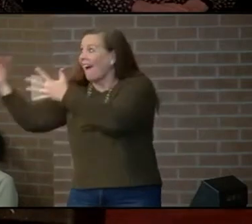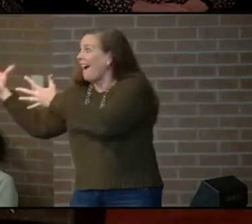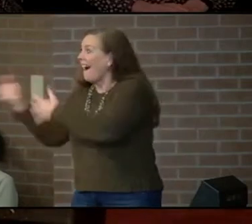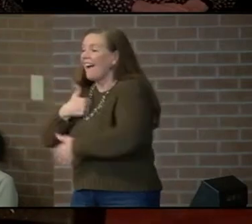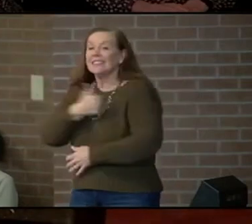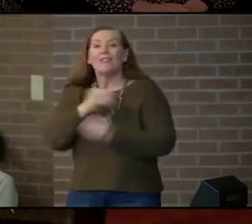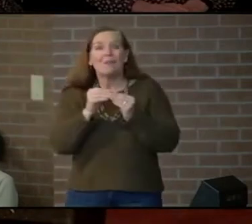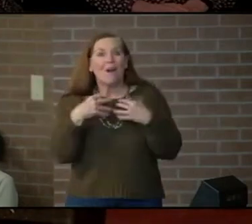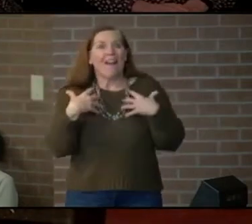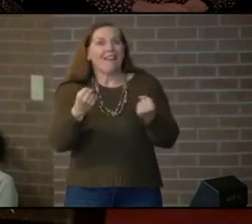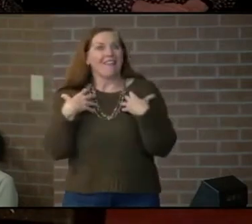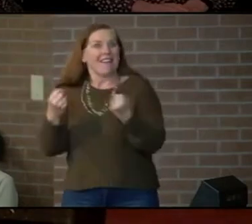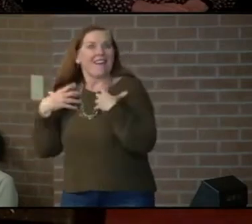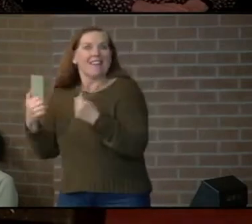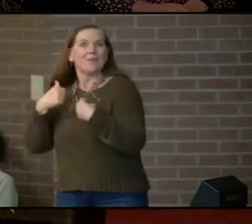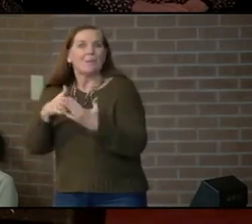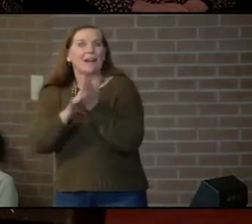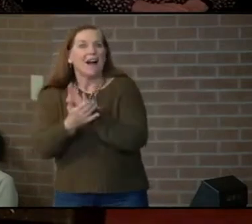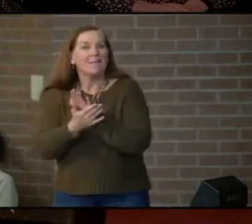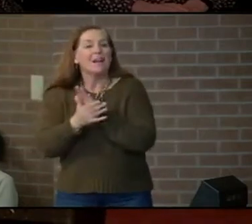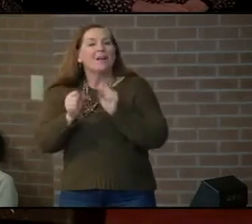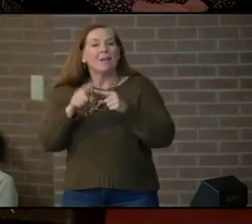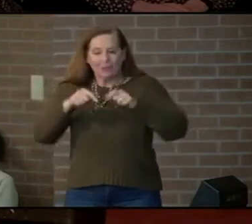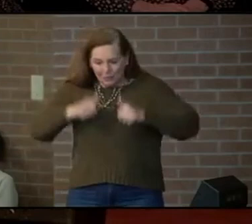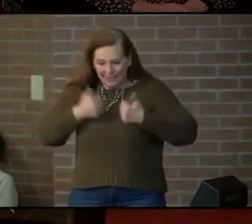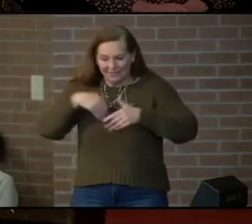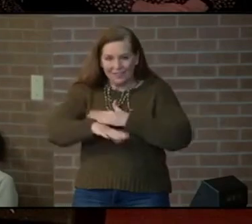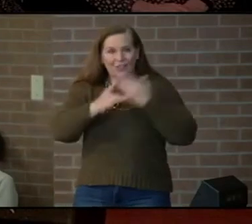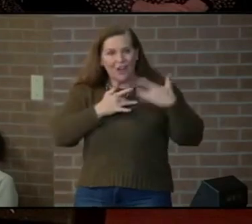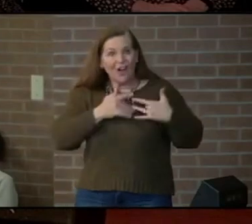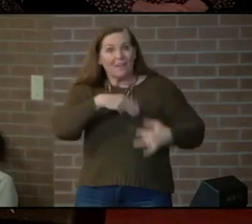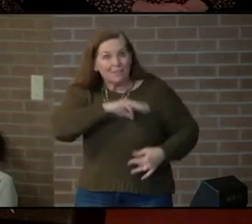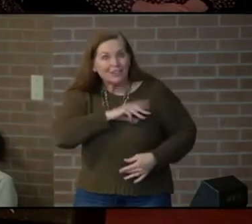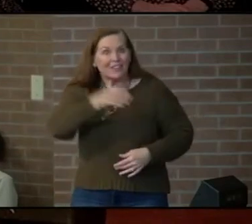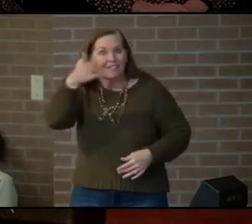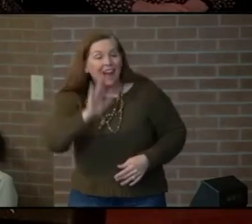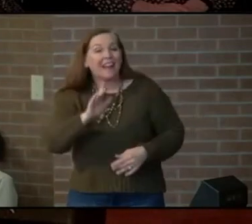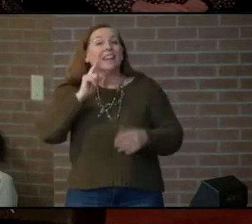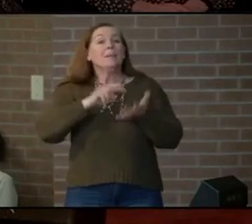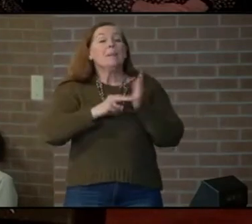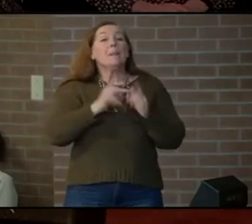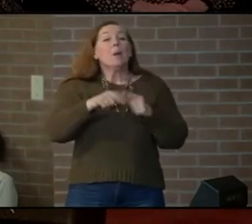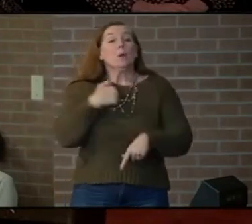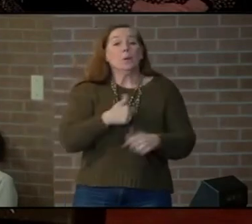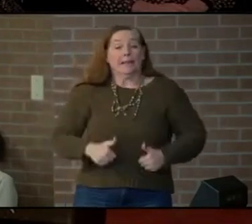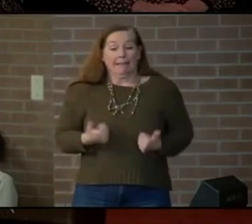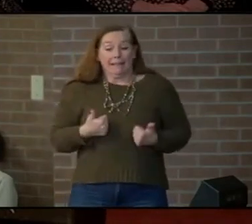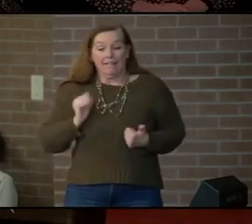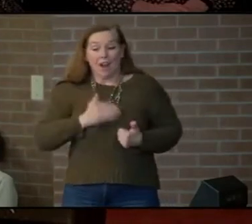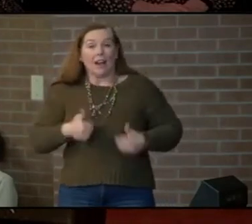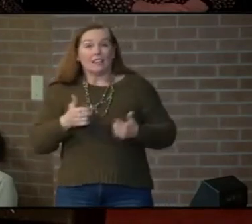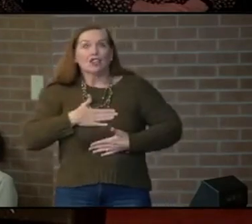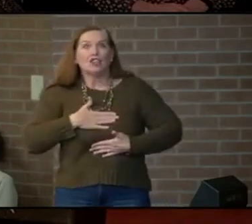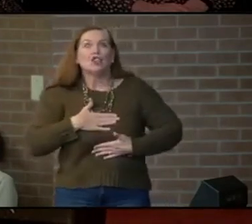are able to live into the heart, the mission of God. In other words, when we live lives that generously pour more